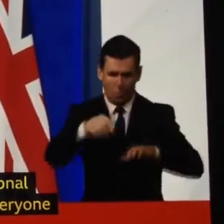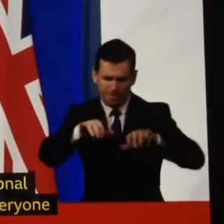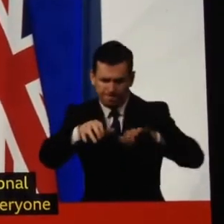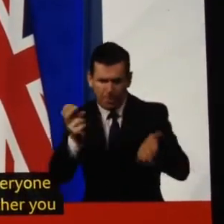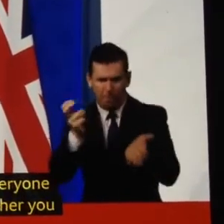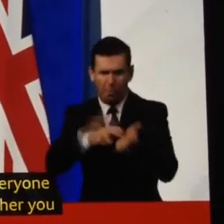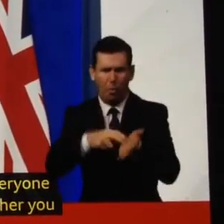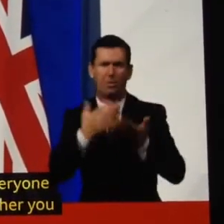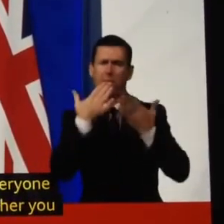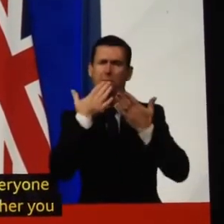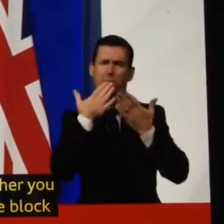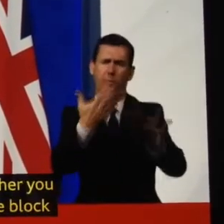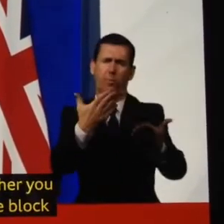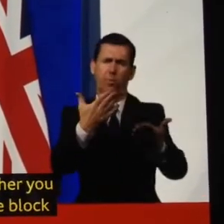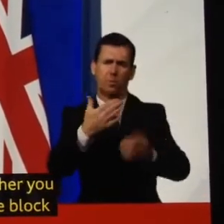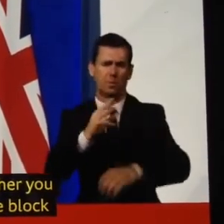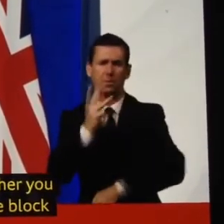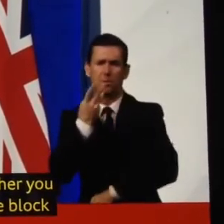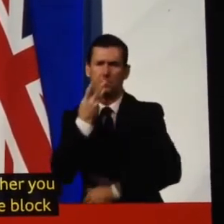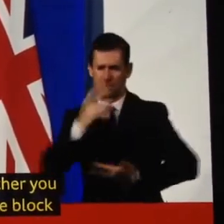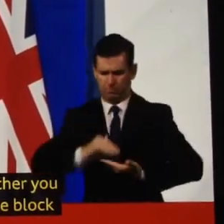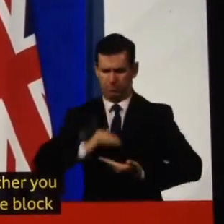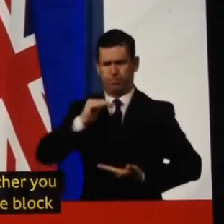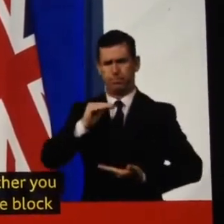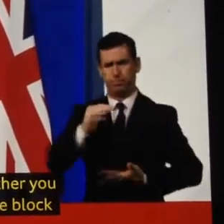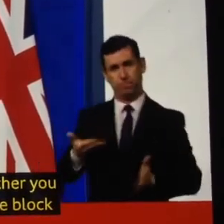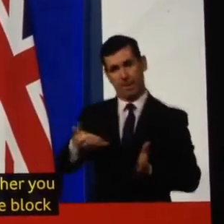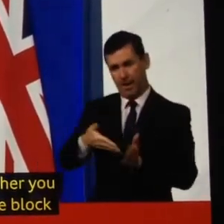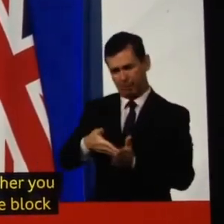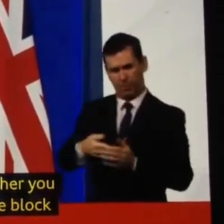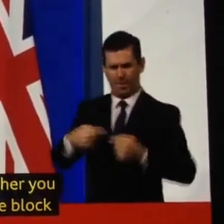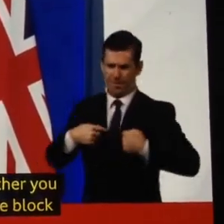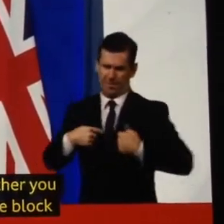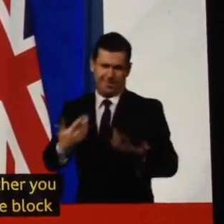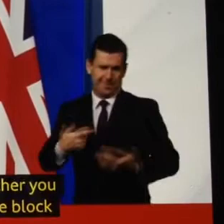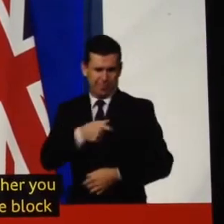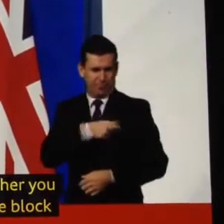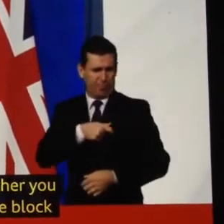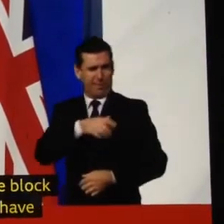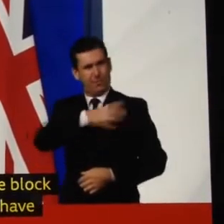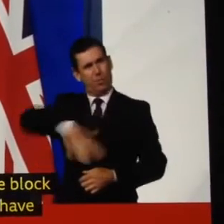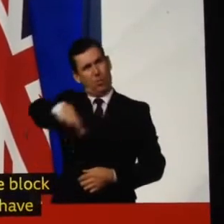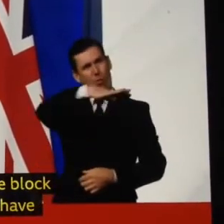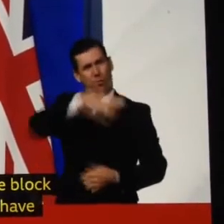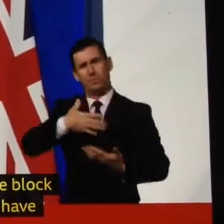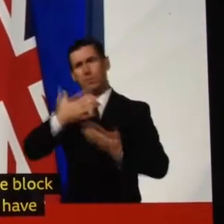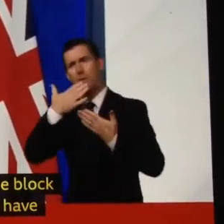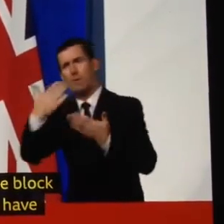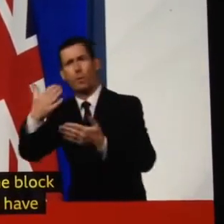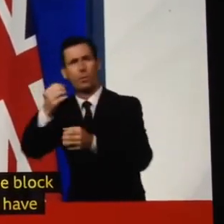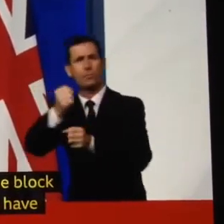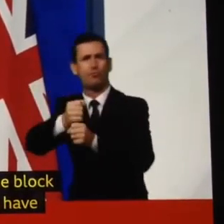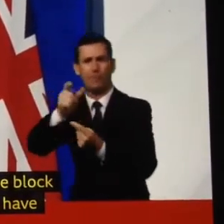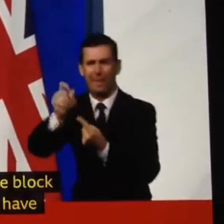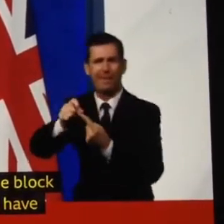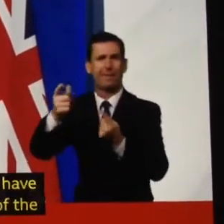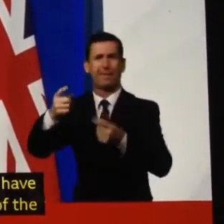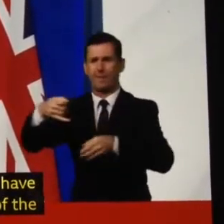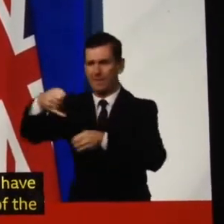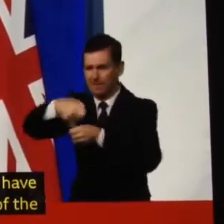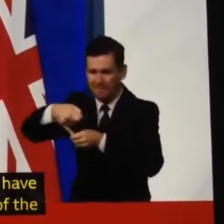online. And of course, on behalf of the whole country, I want to thank our NHS, our GPs, our pharmacists, who with barely a day's